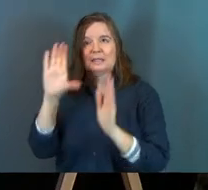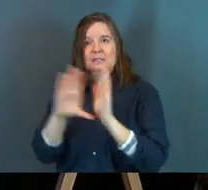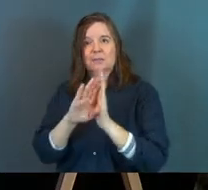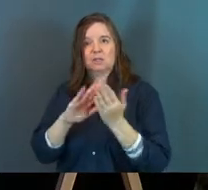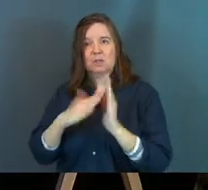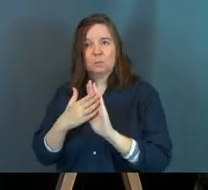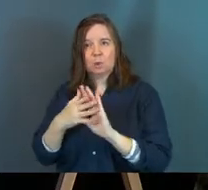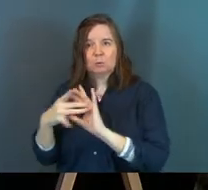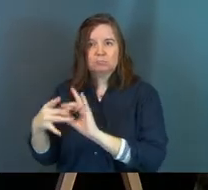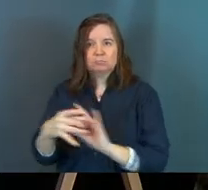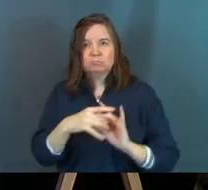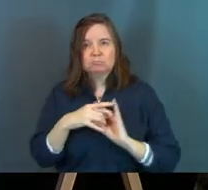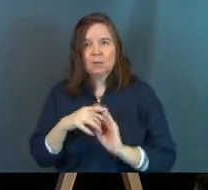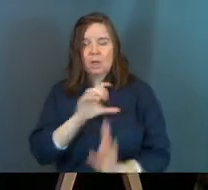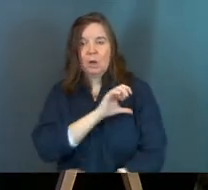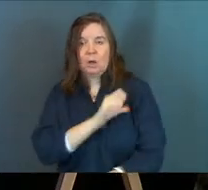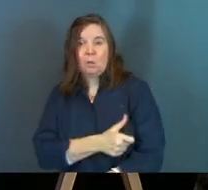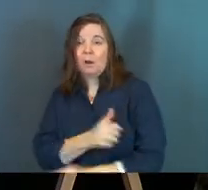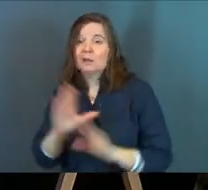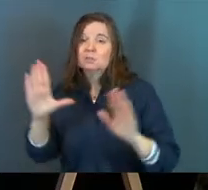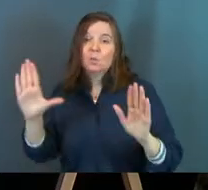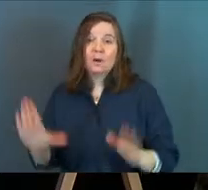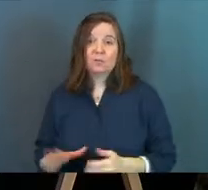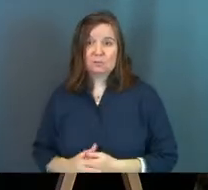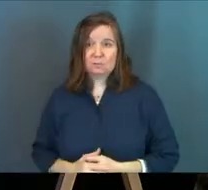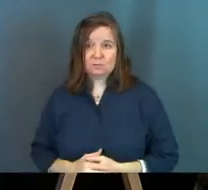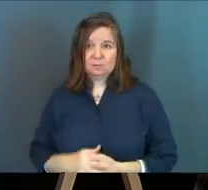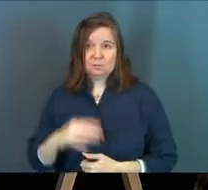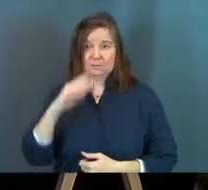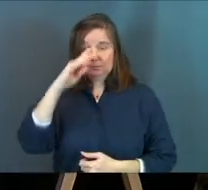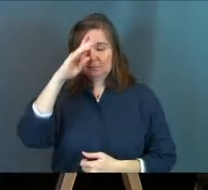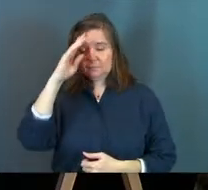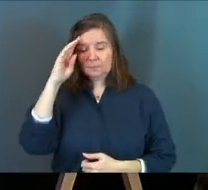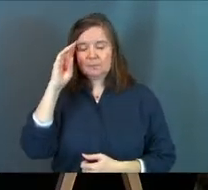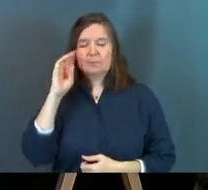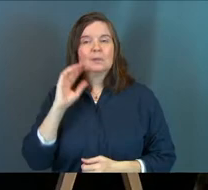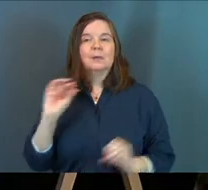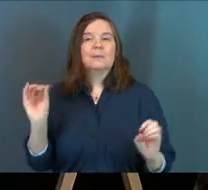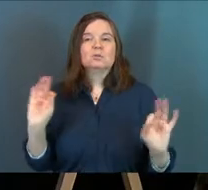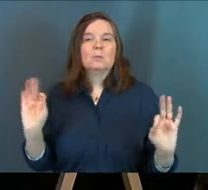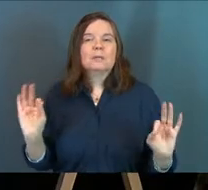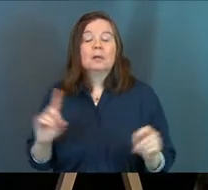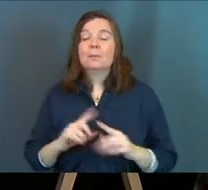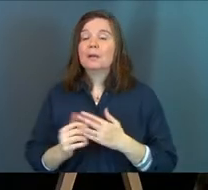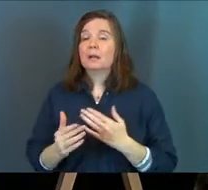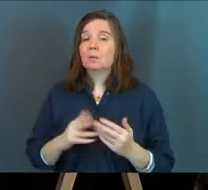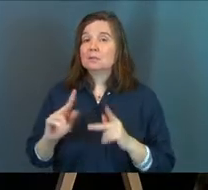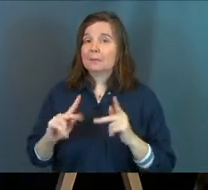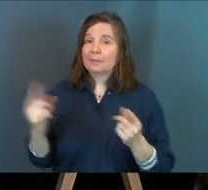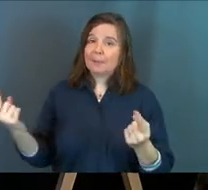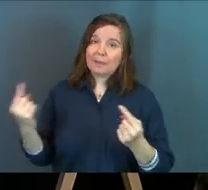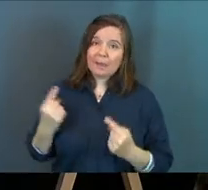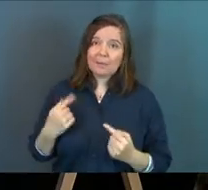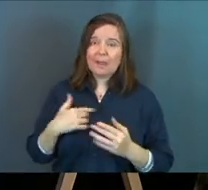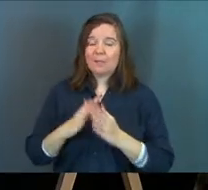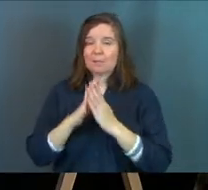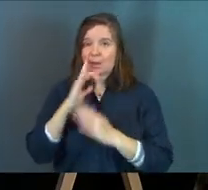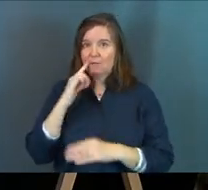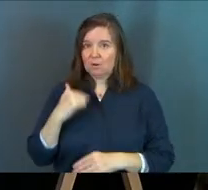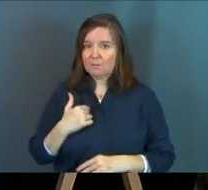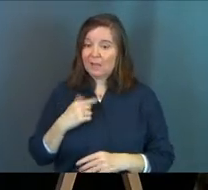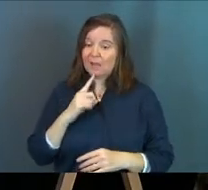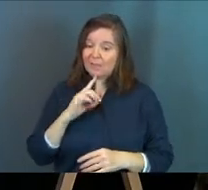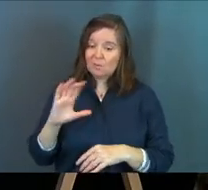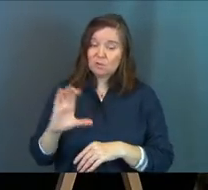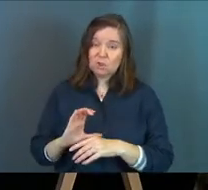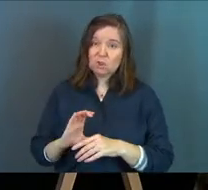of community and authority, and it's wonderful. And it's no big deal, but anyway, some people came in and they just prayed for me and they